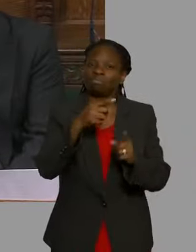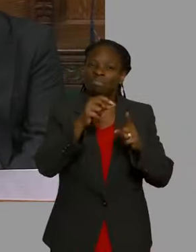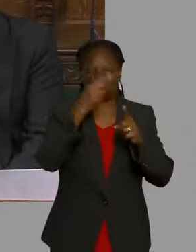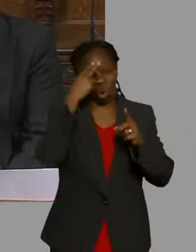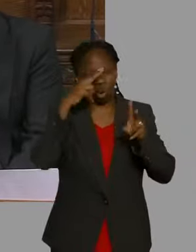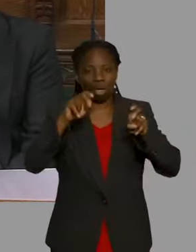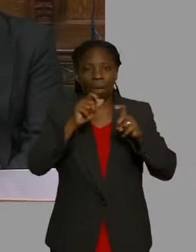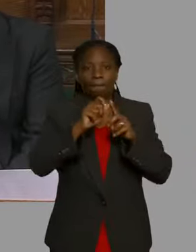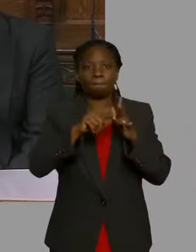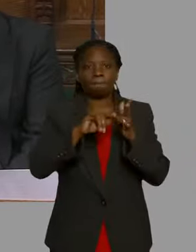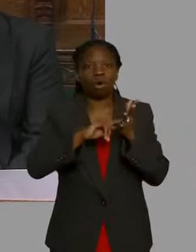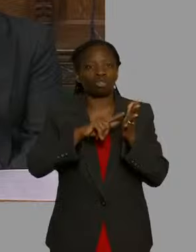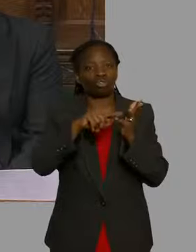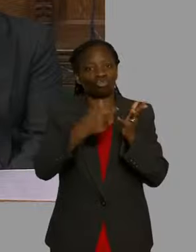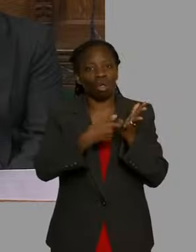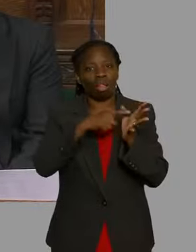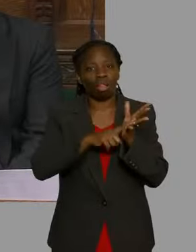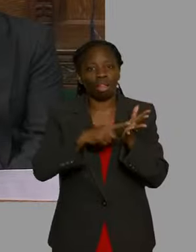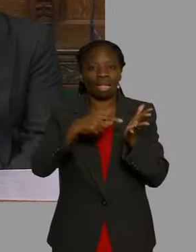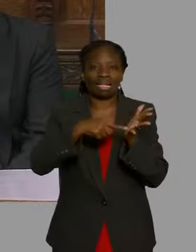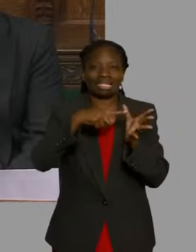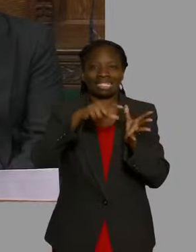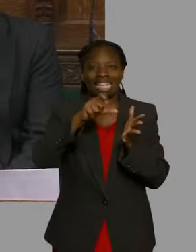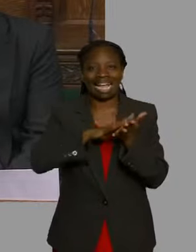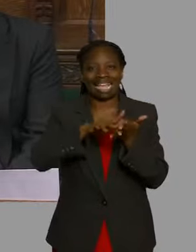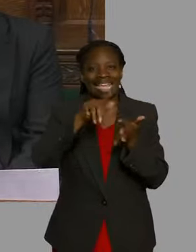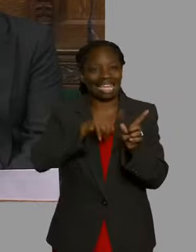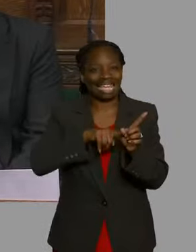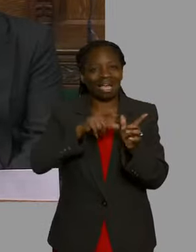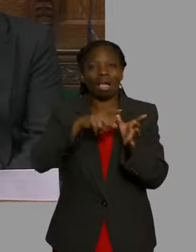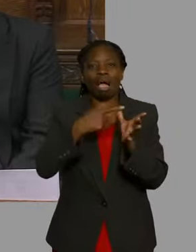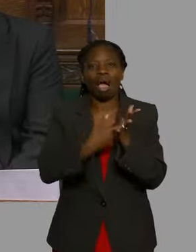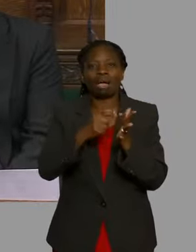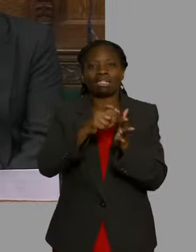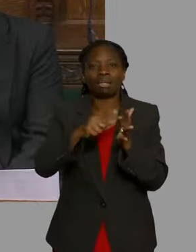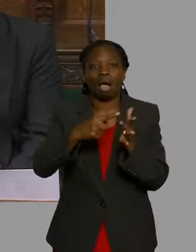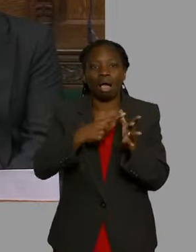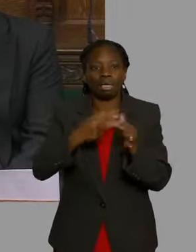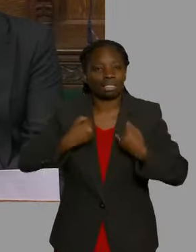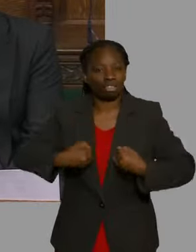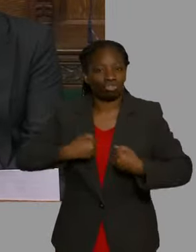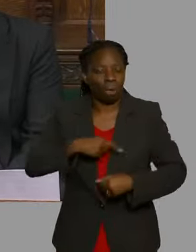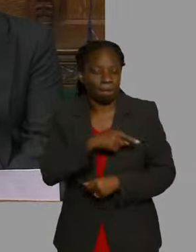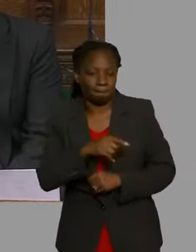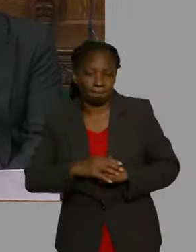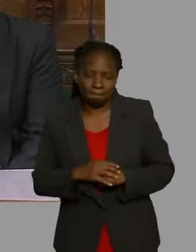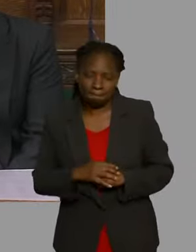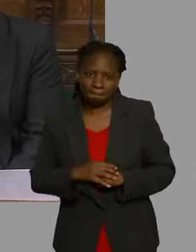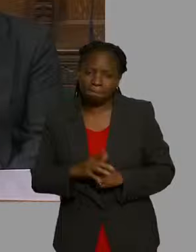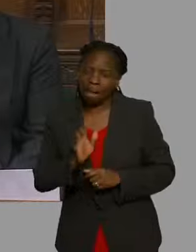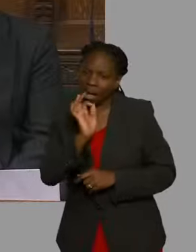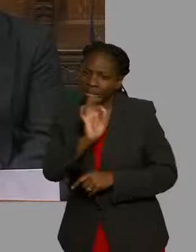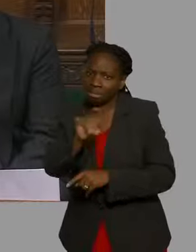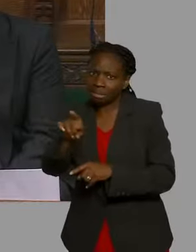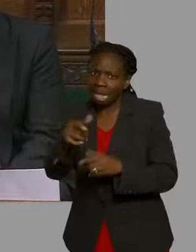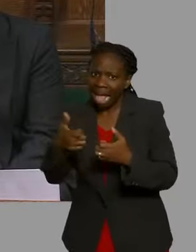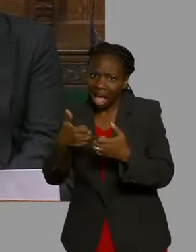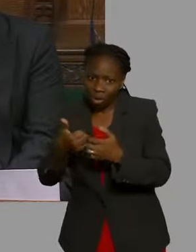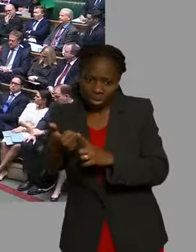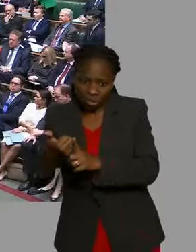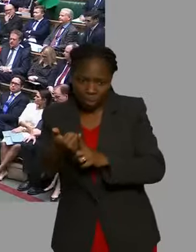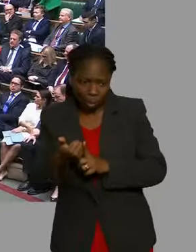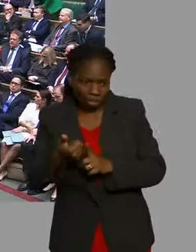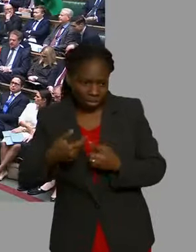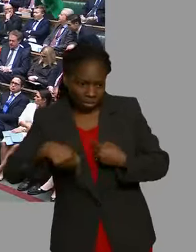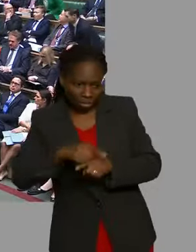Prime Minister take to help me secure the treatment that my constituents need, and will he agree to meet with me and them to discuss the treatment of POTS in more